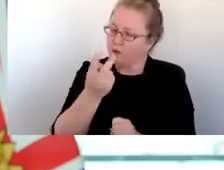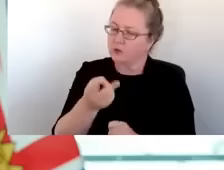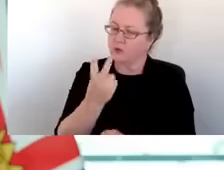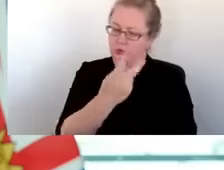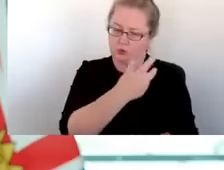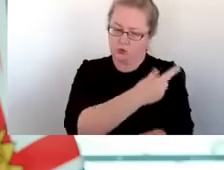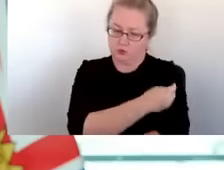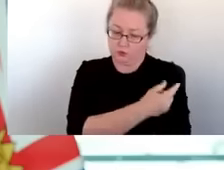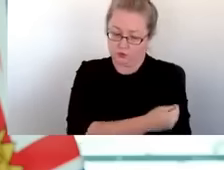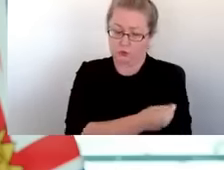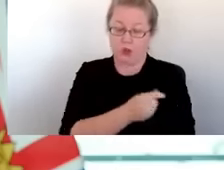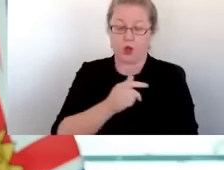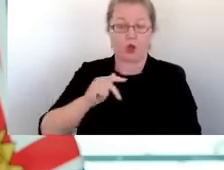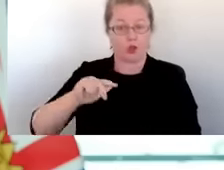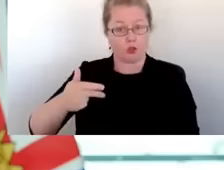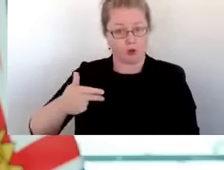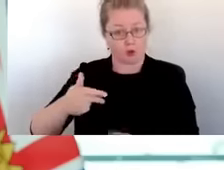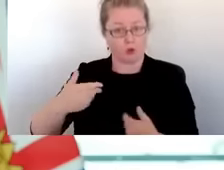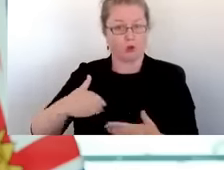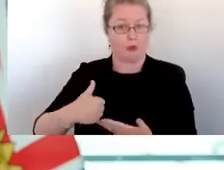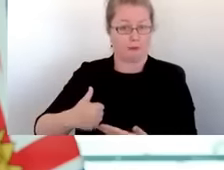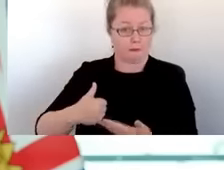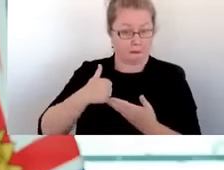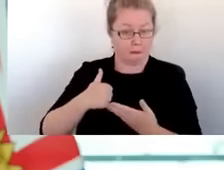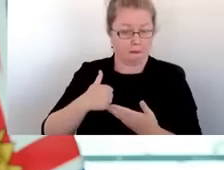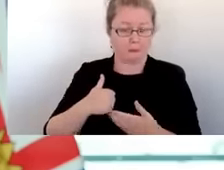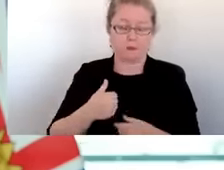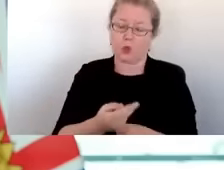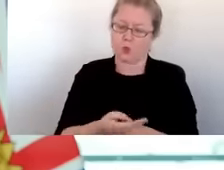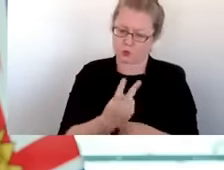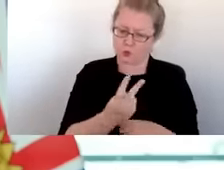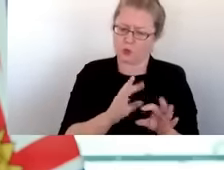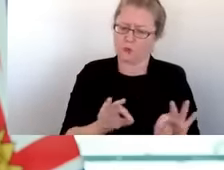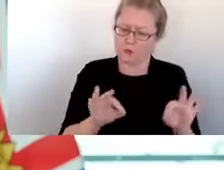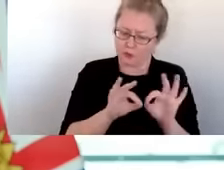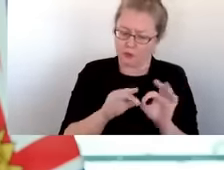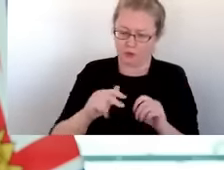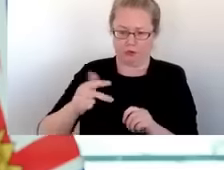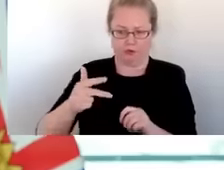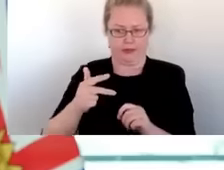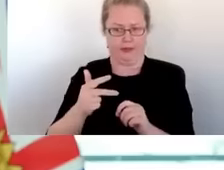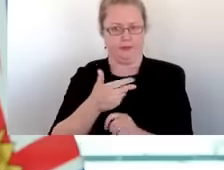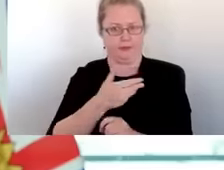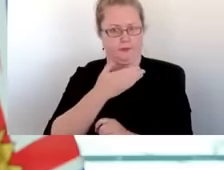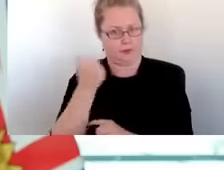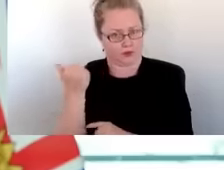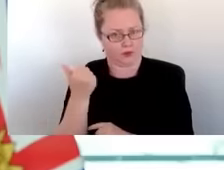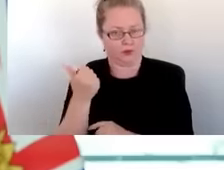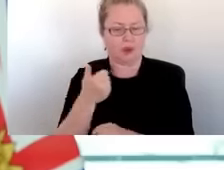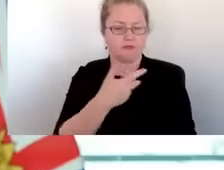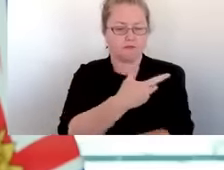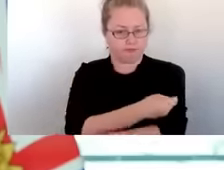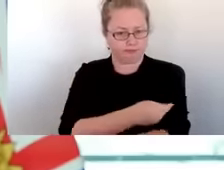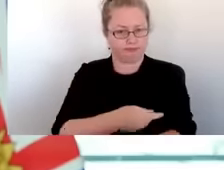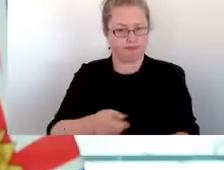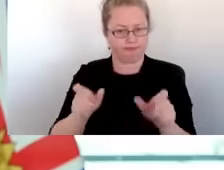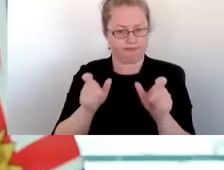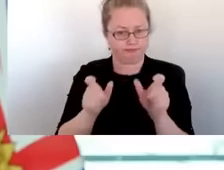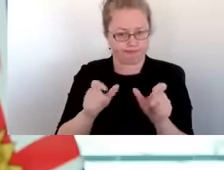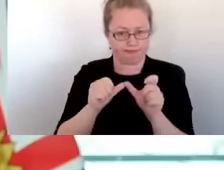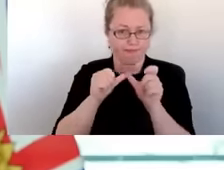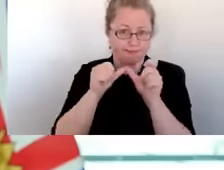it's better after 3. So really 3 doses is important for longer lasting, stronger protection, both from